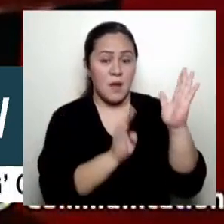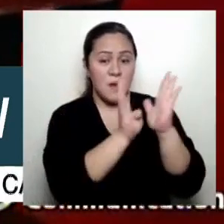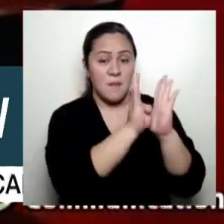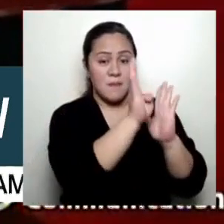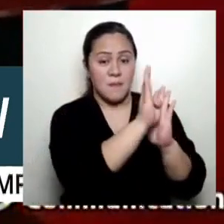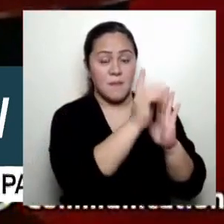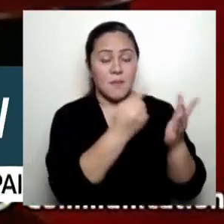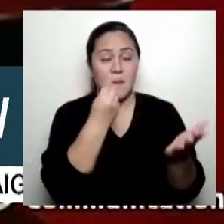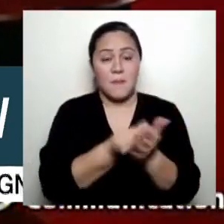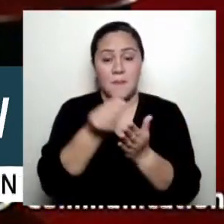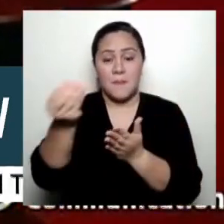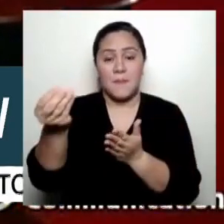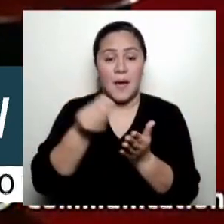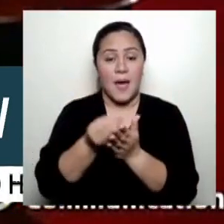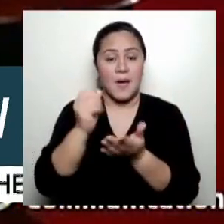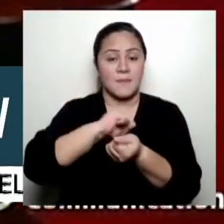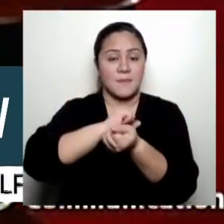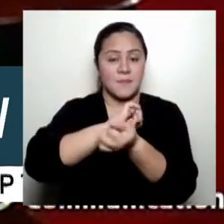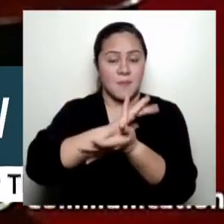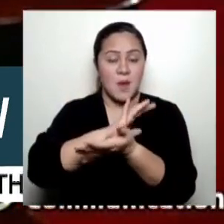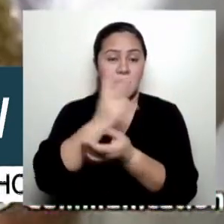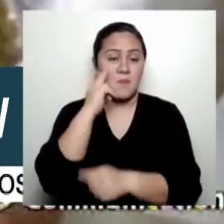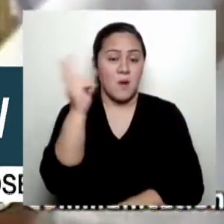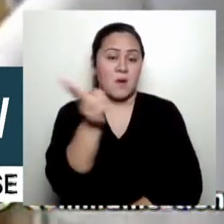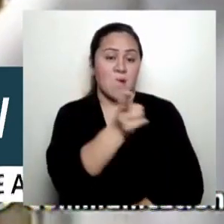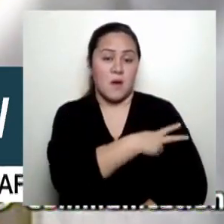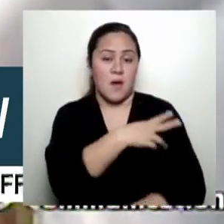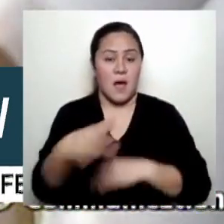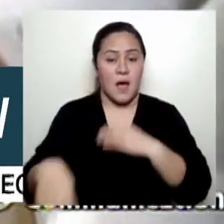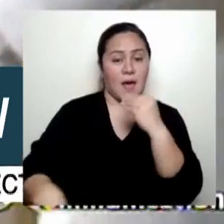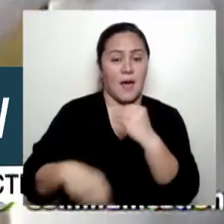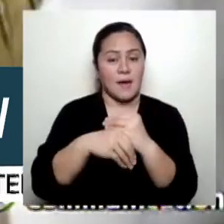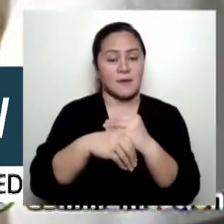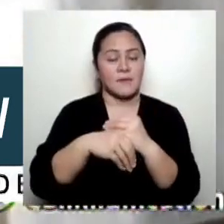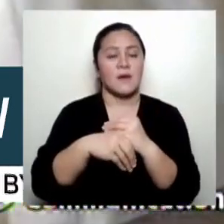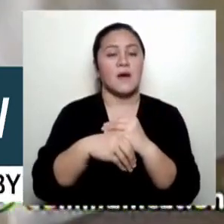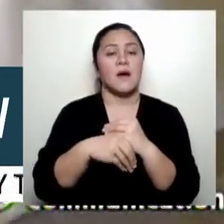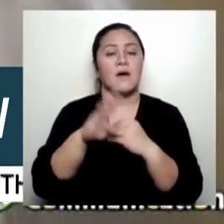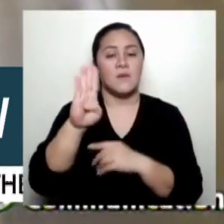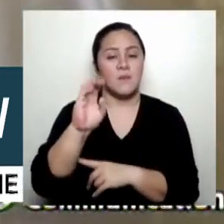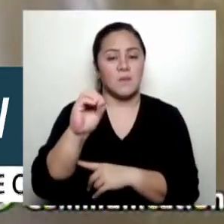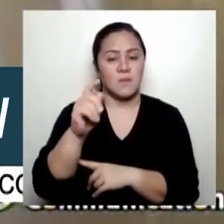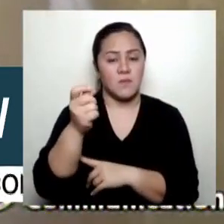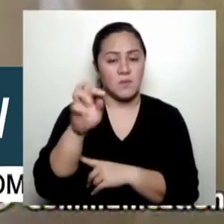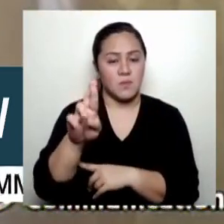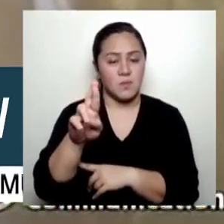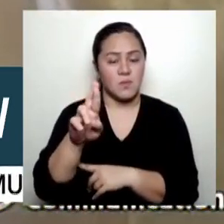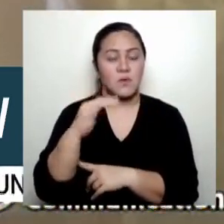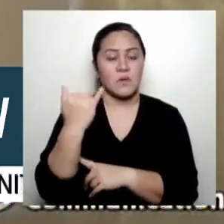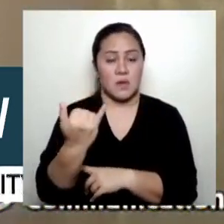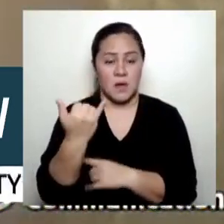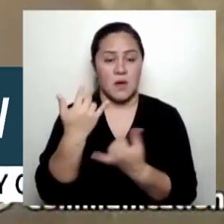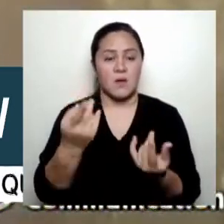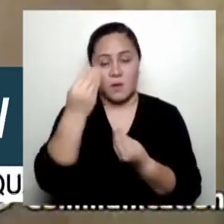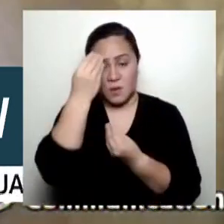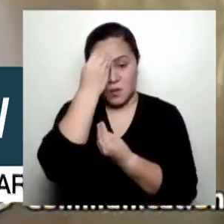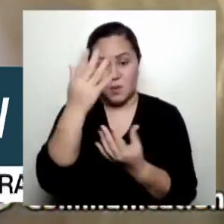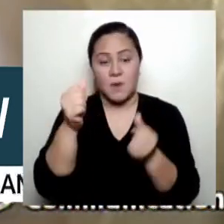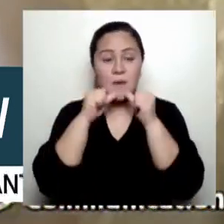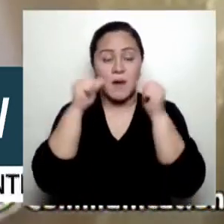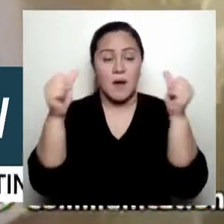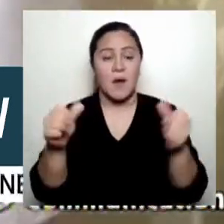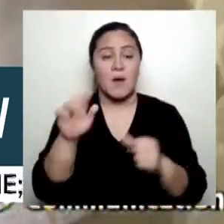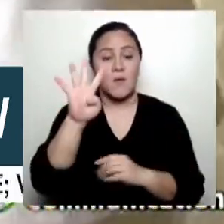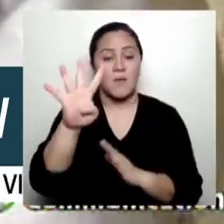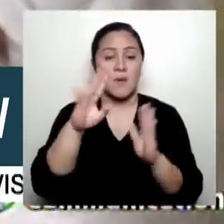of COVID-19 booster shots. The Department of Budget and Management also earlier announced that at least 4 billion pesos